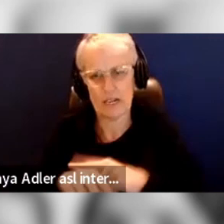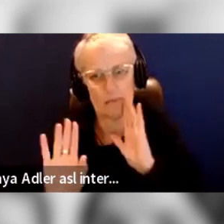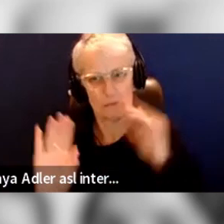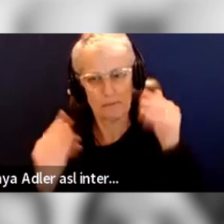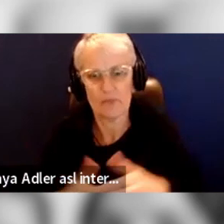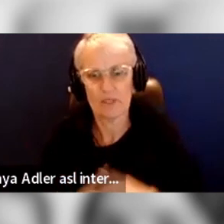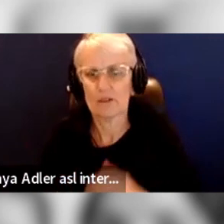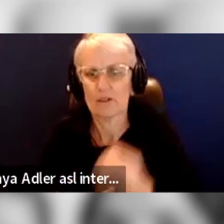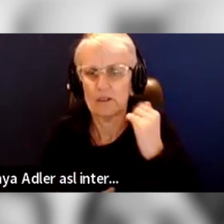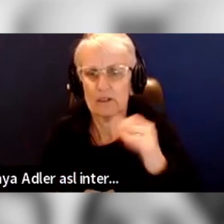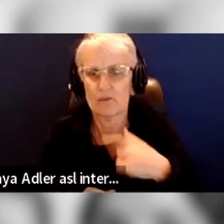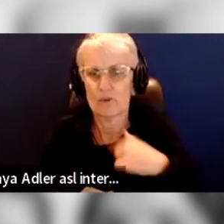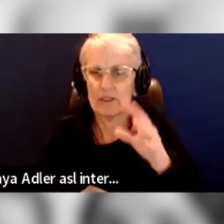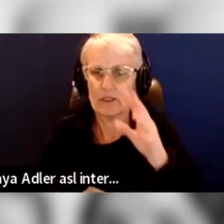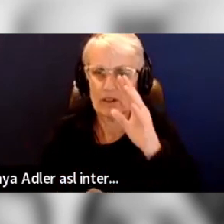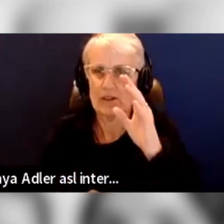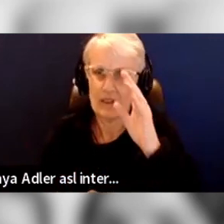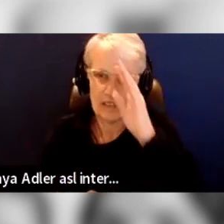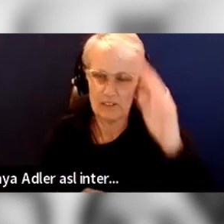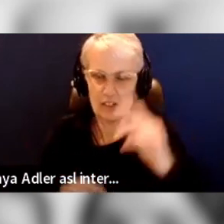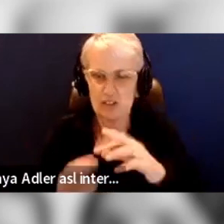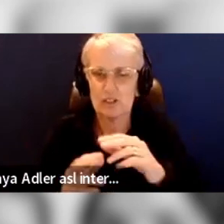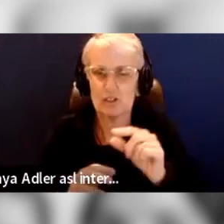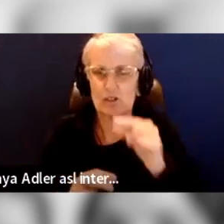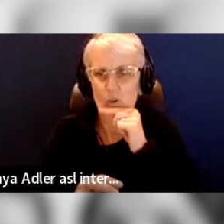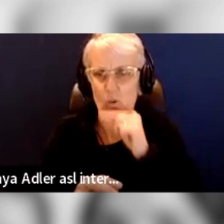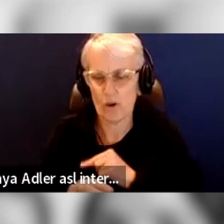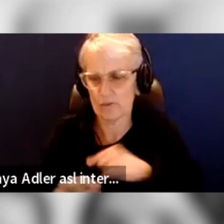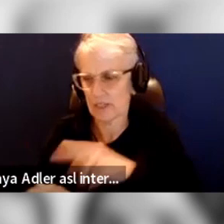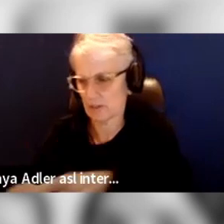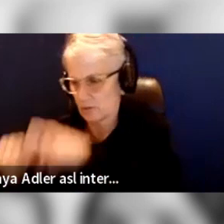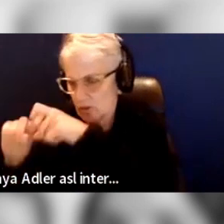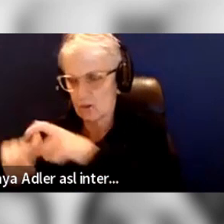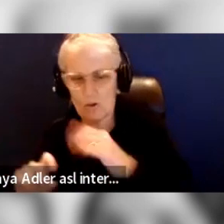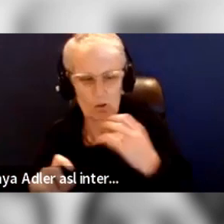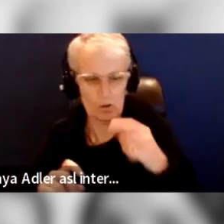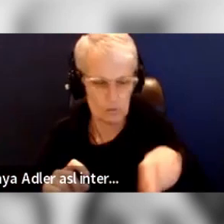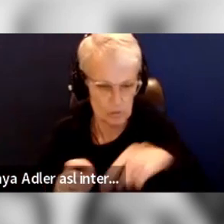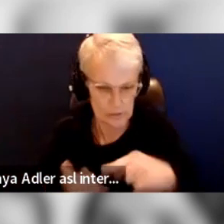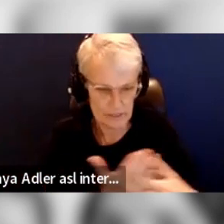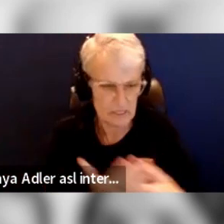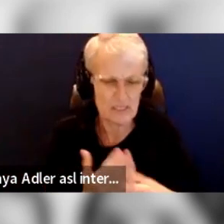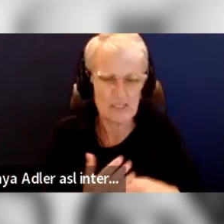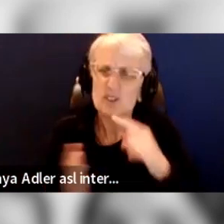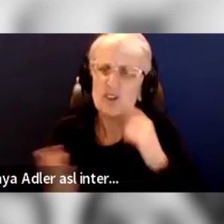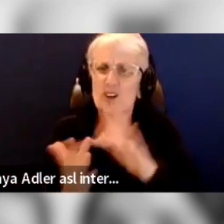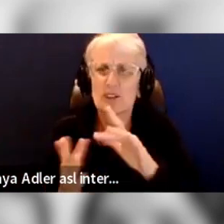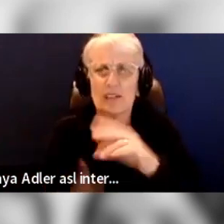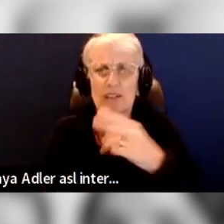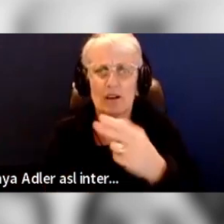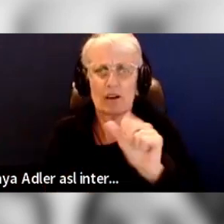So if you were with Innovation Guelph, your other program would be paused, or we'd have that discussion internally if you were accepted. So get in touch with Haltech